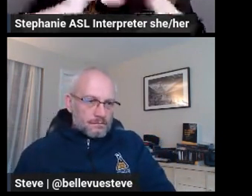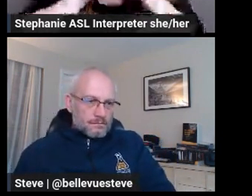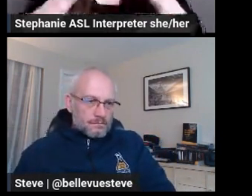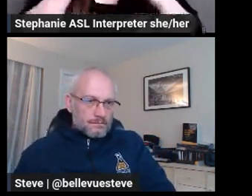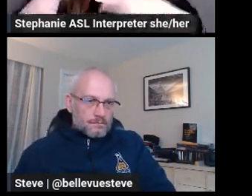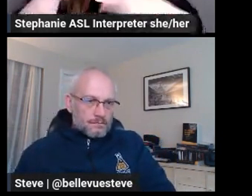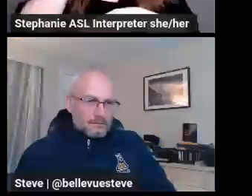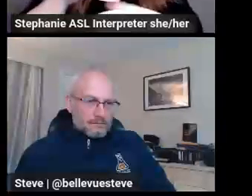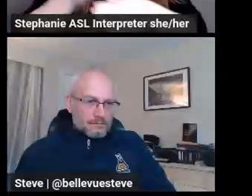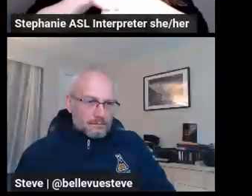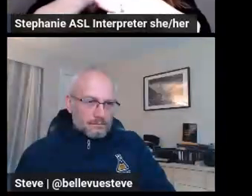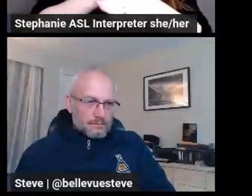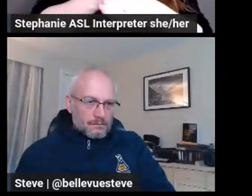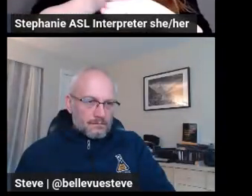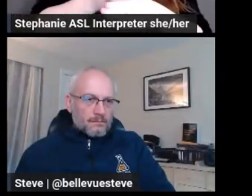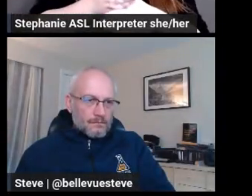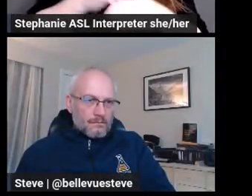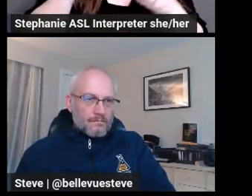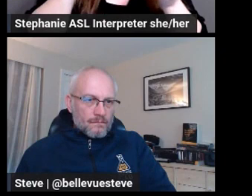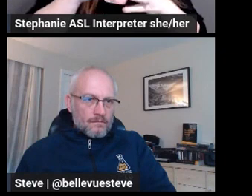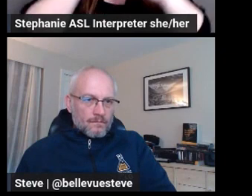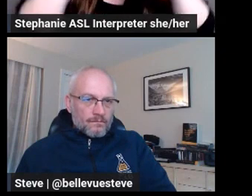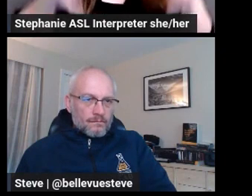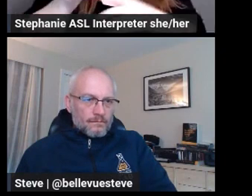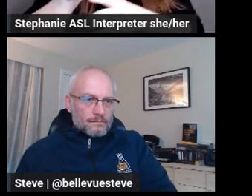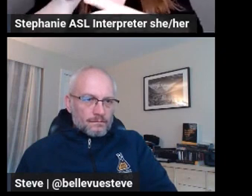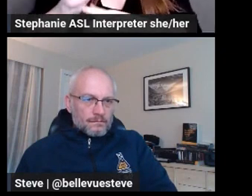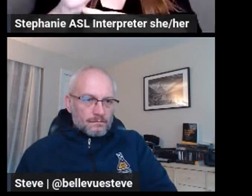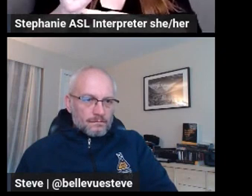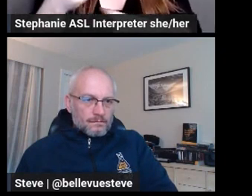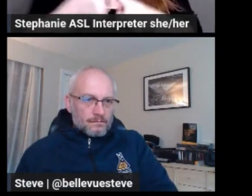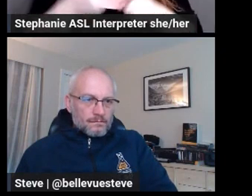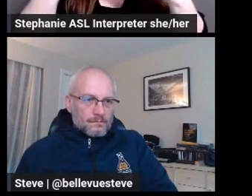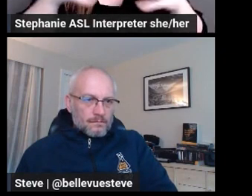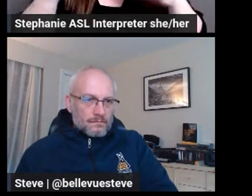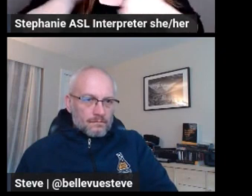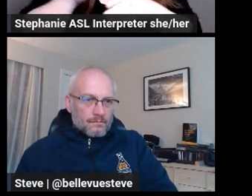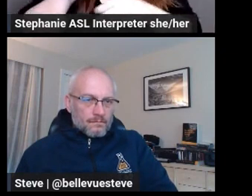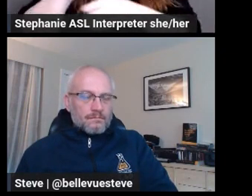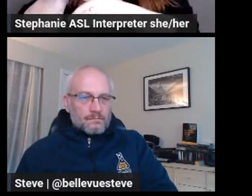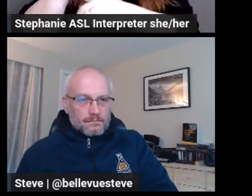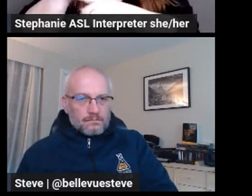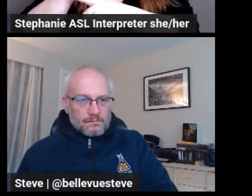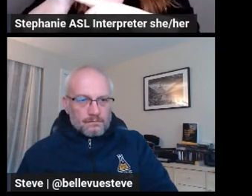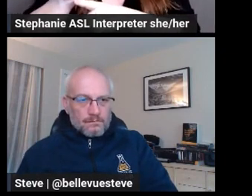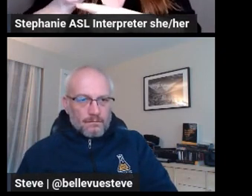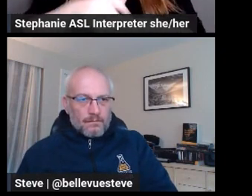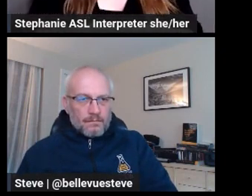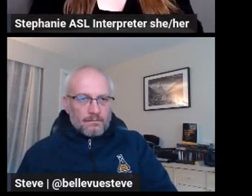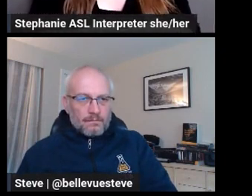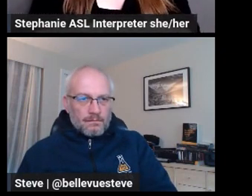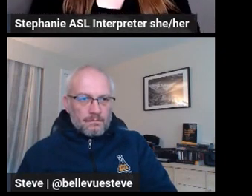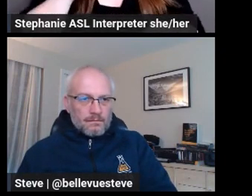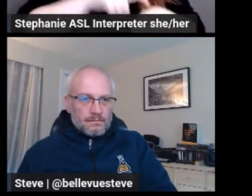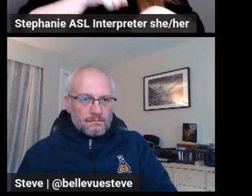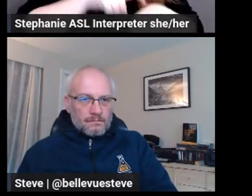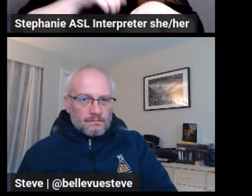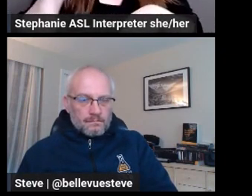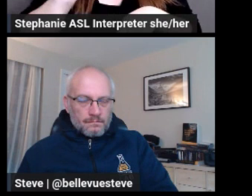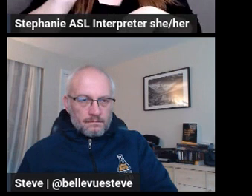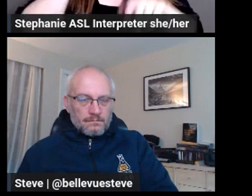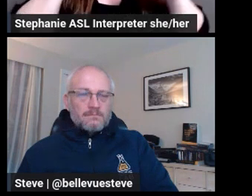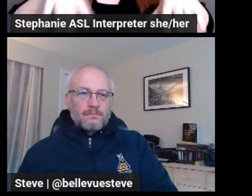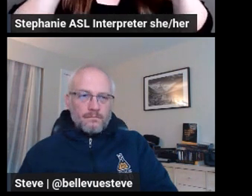share what can be terabytes of data from where it already resides within AWS, given the time it'll take or the risk in data